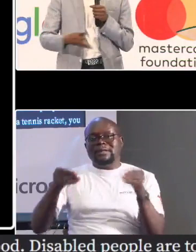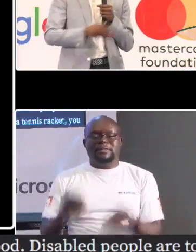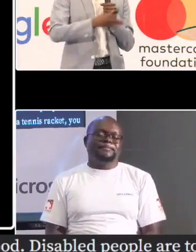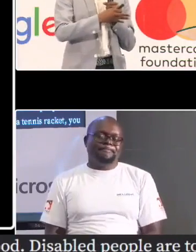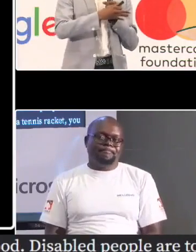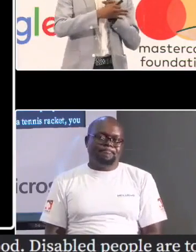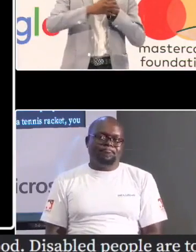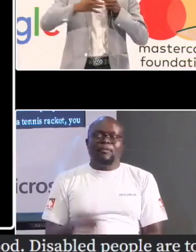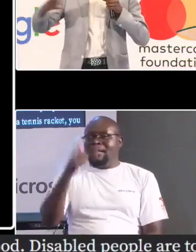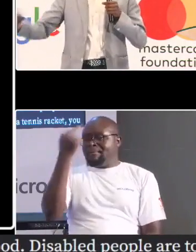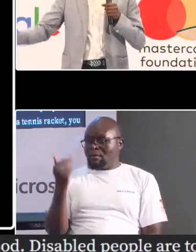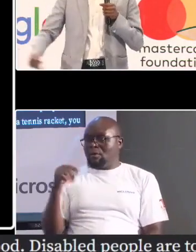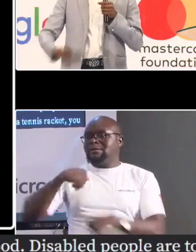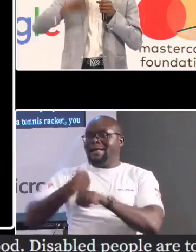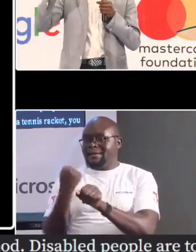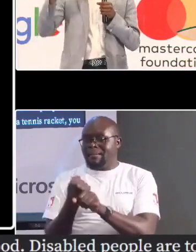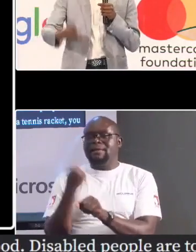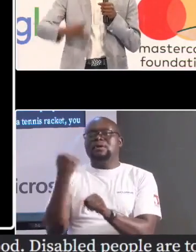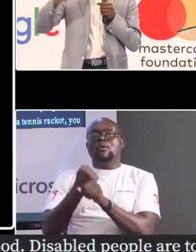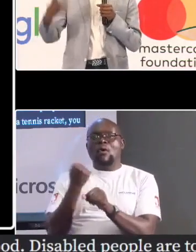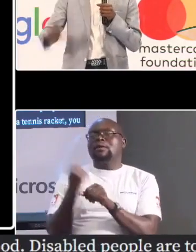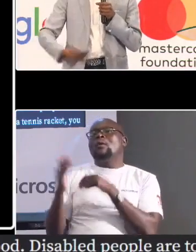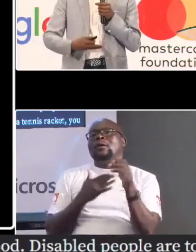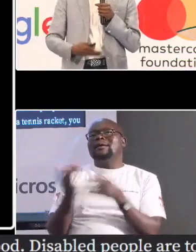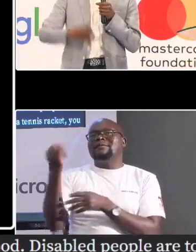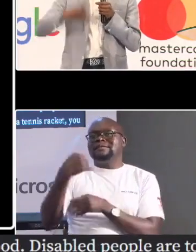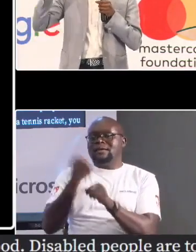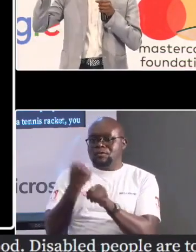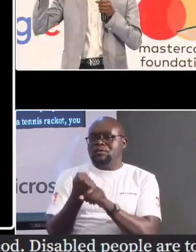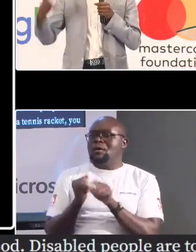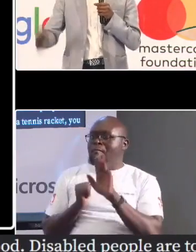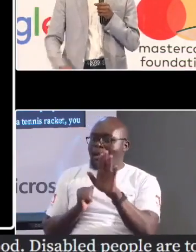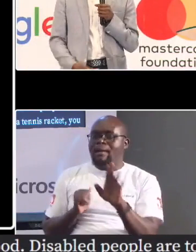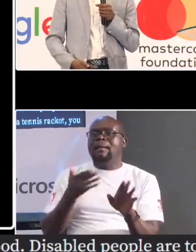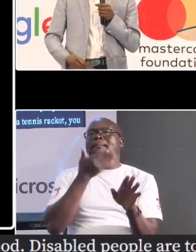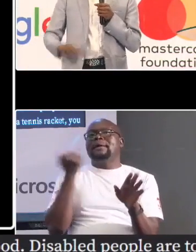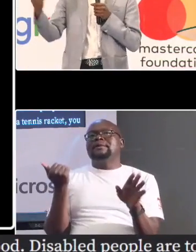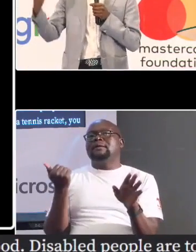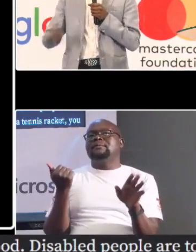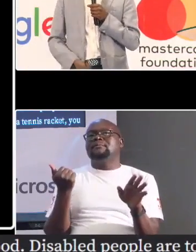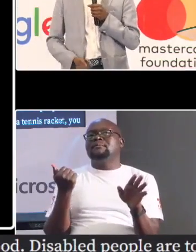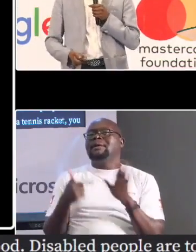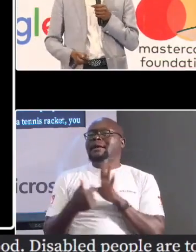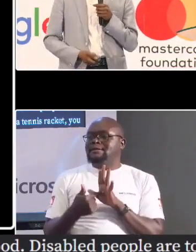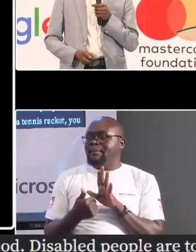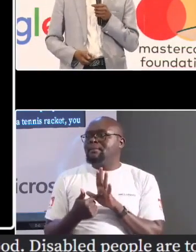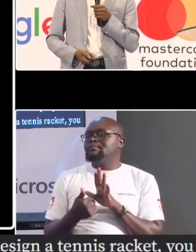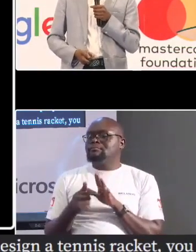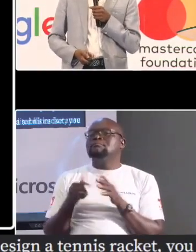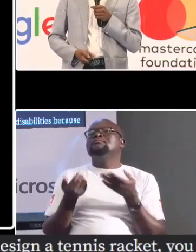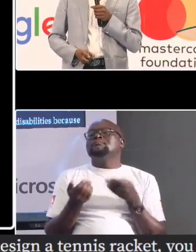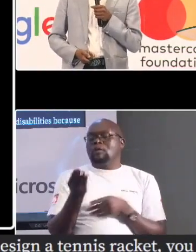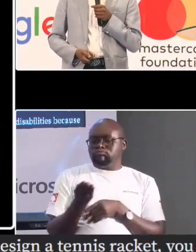disabilities because it makes whatever design that you're doing just better. Simple example is a remote